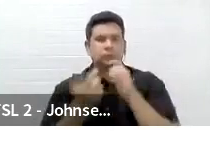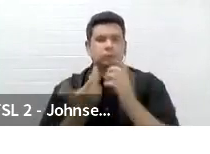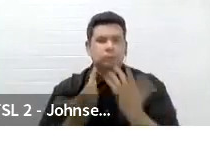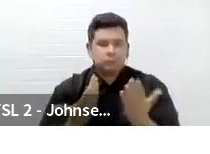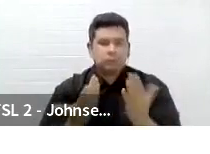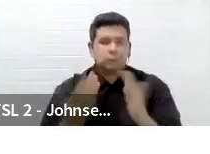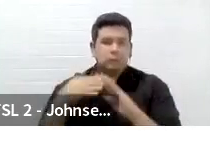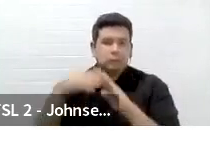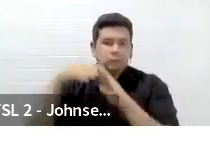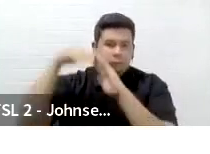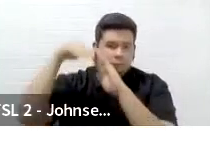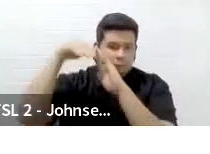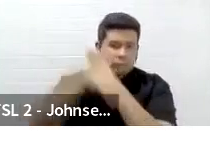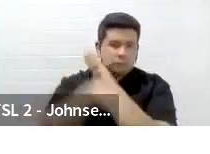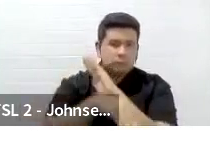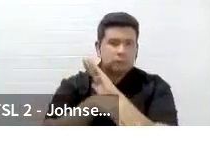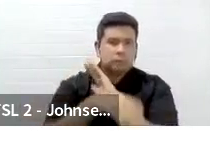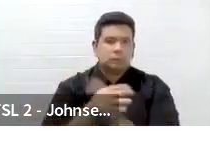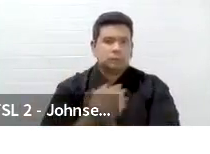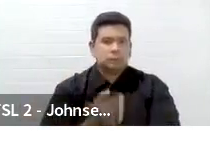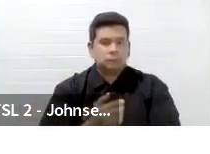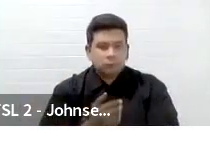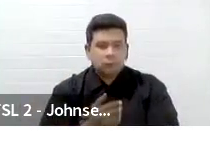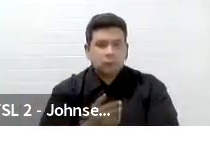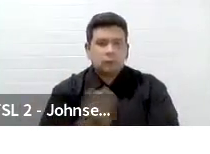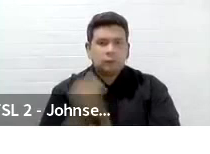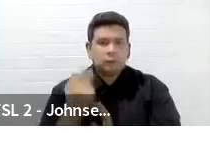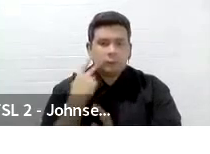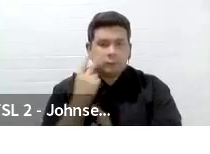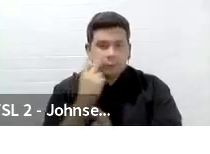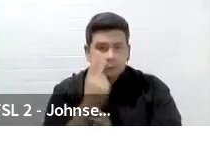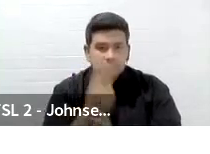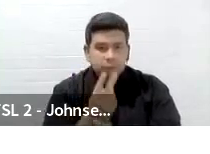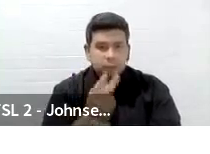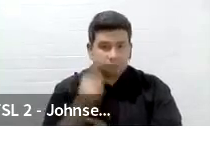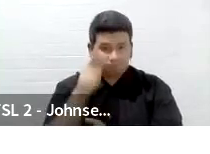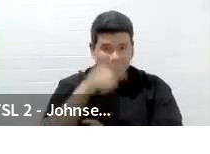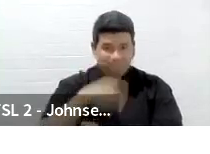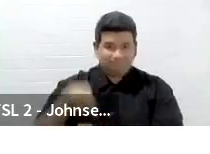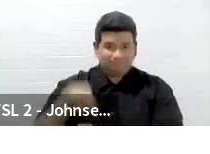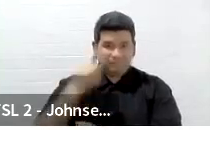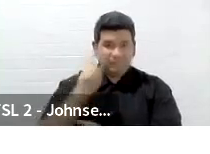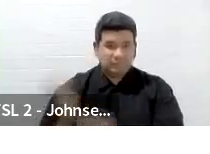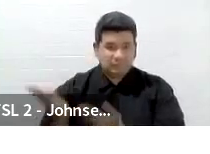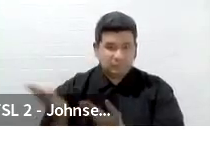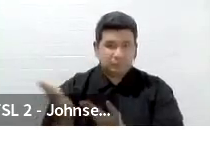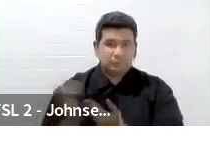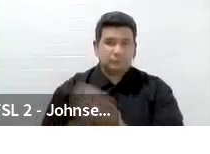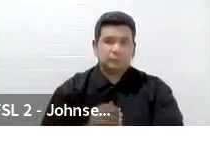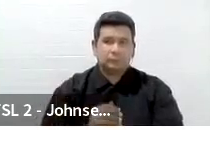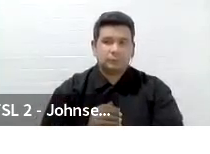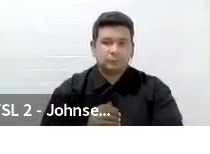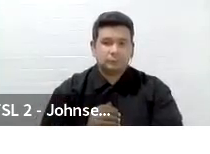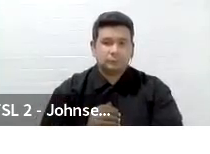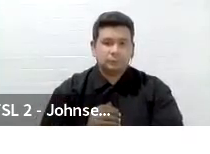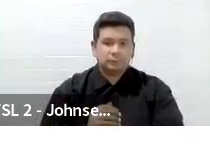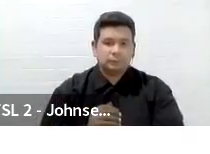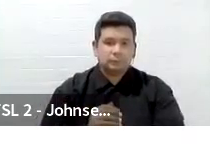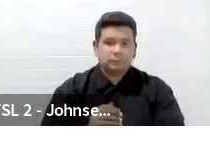the births and increase in deaths, as shown here. So we see here that the natural increase